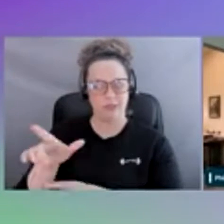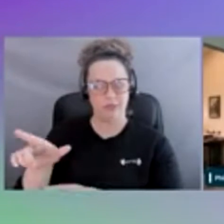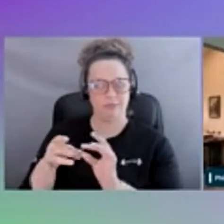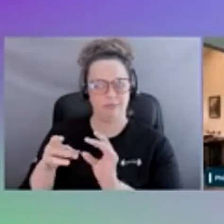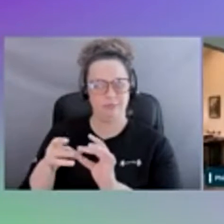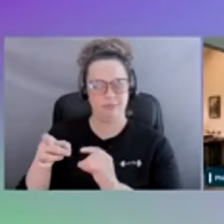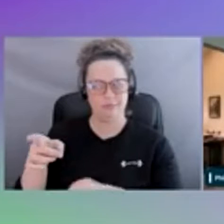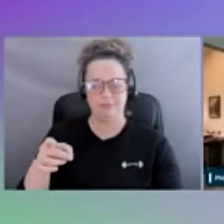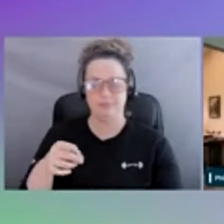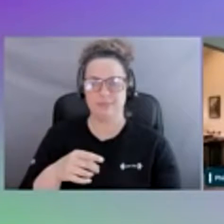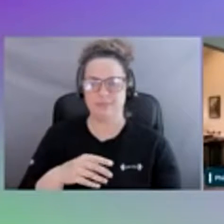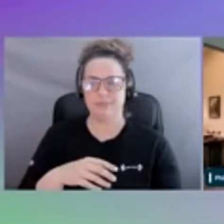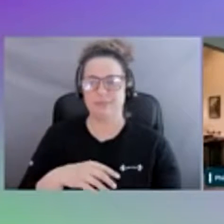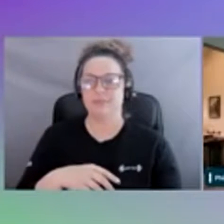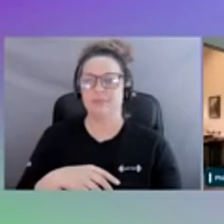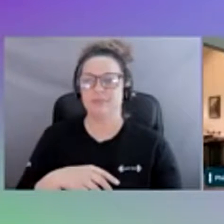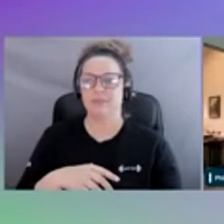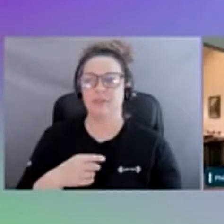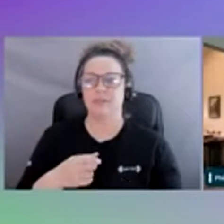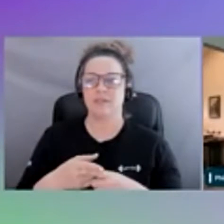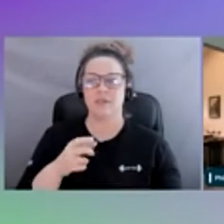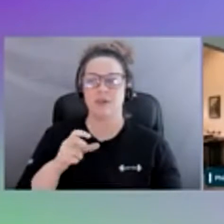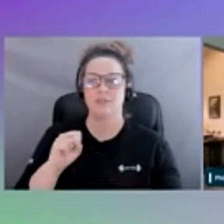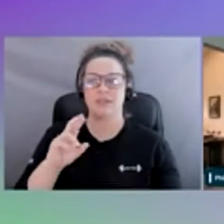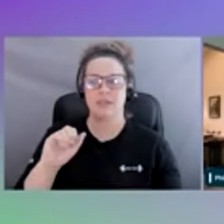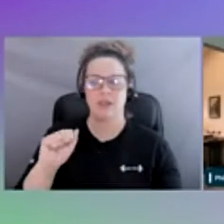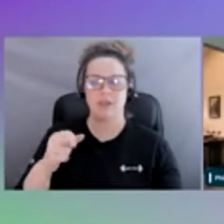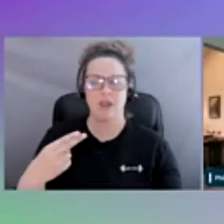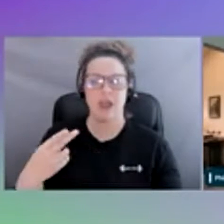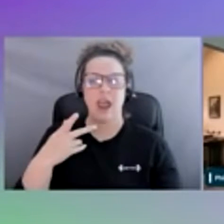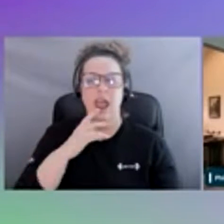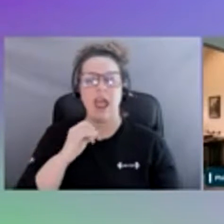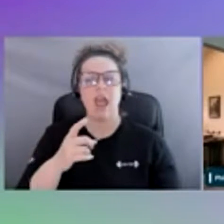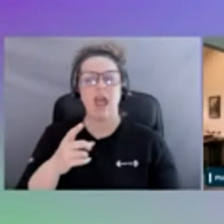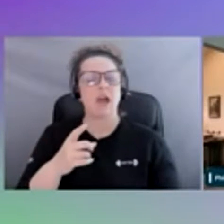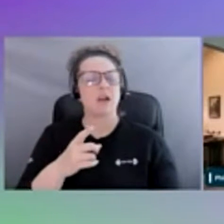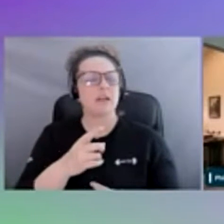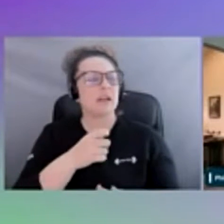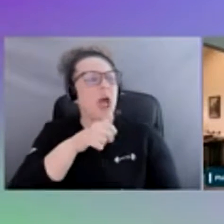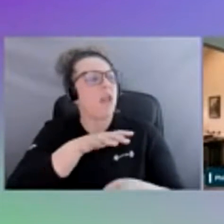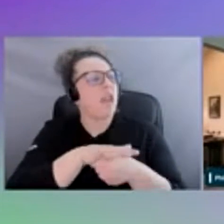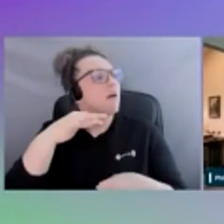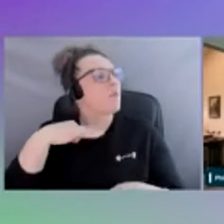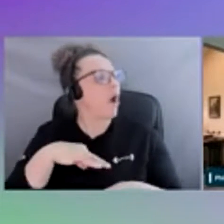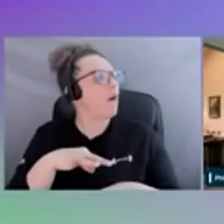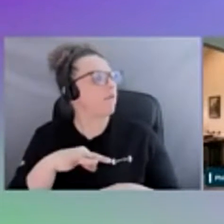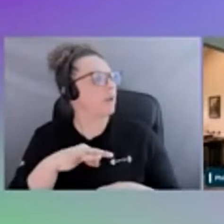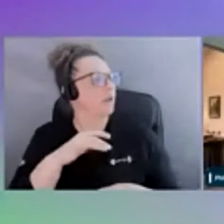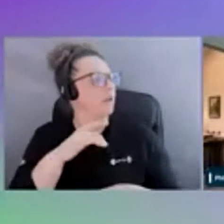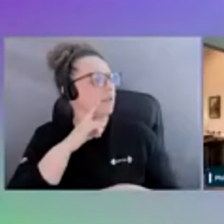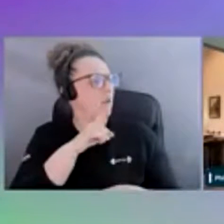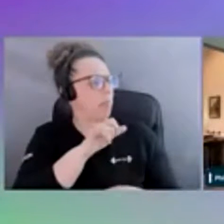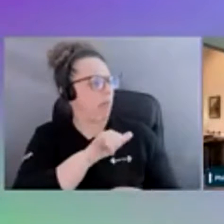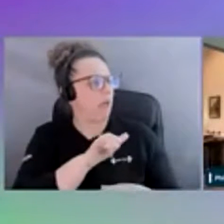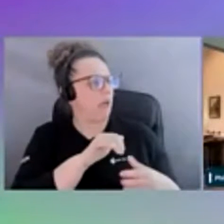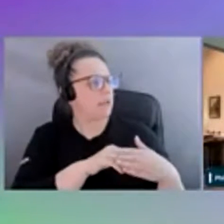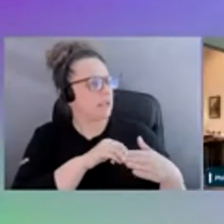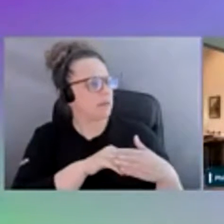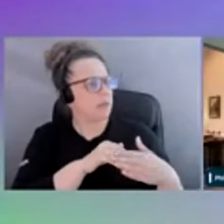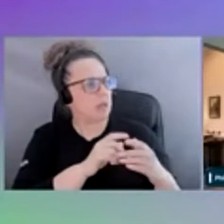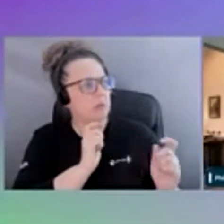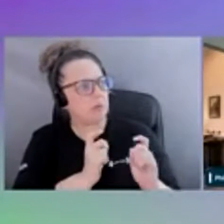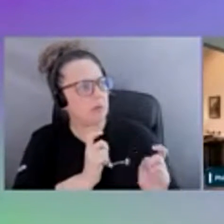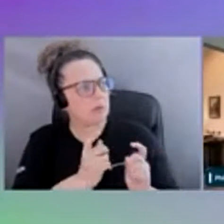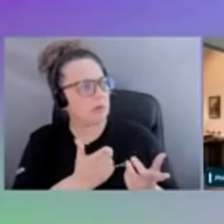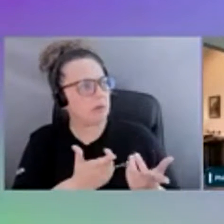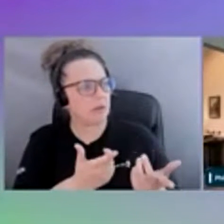from Sarah. How do you respond to the argument there's not enough profit in accessibility and requests for proof of